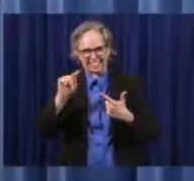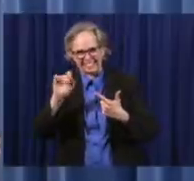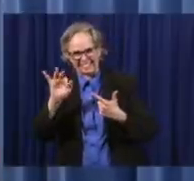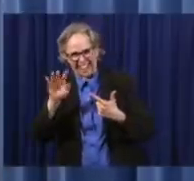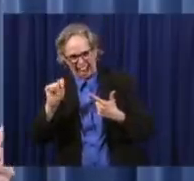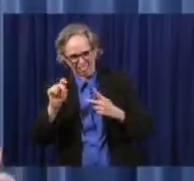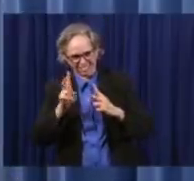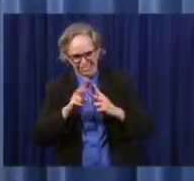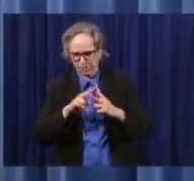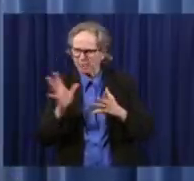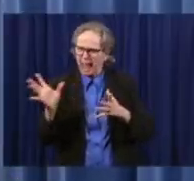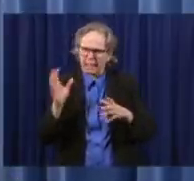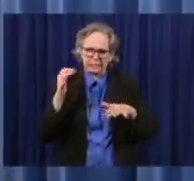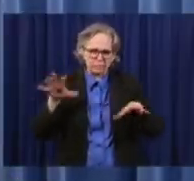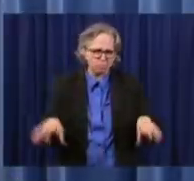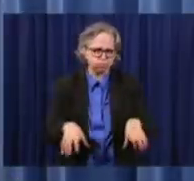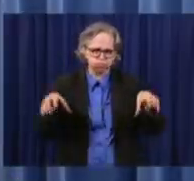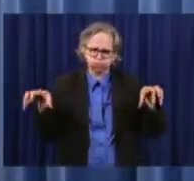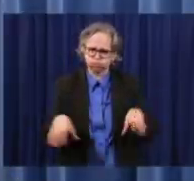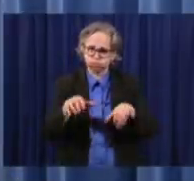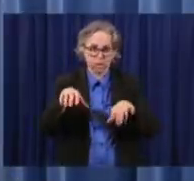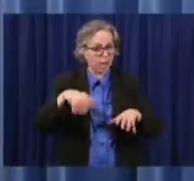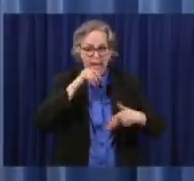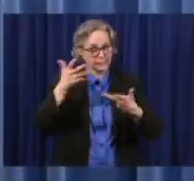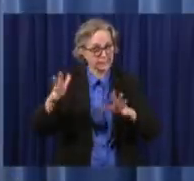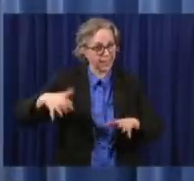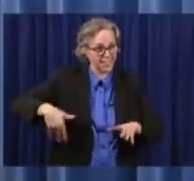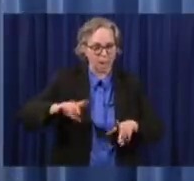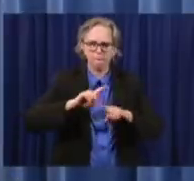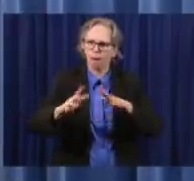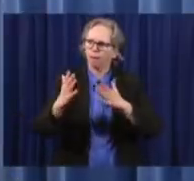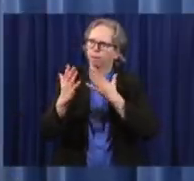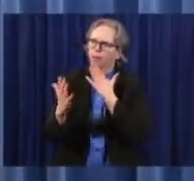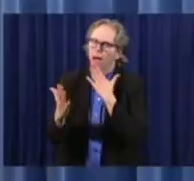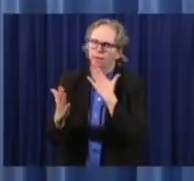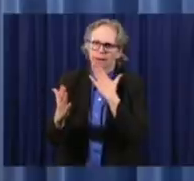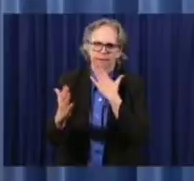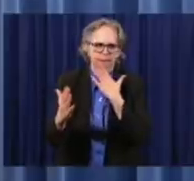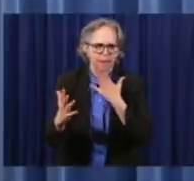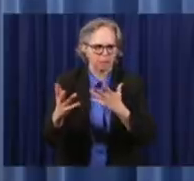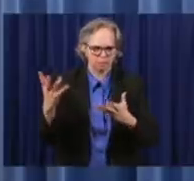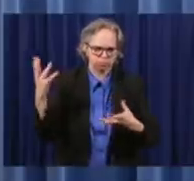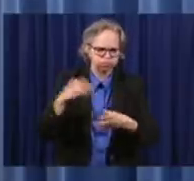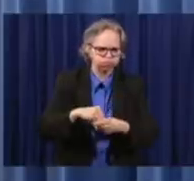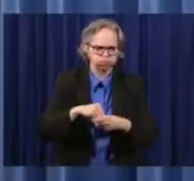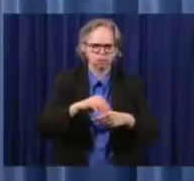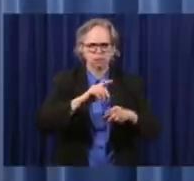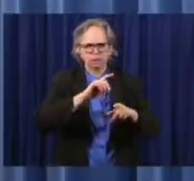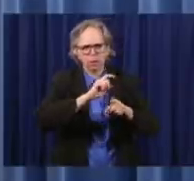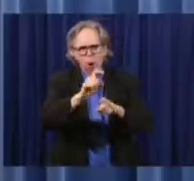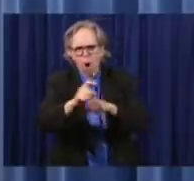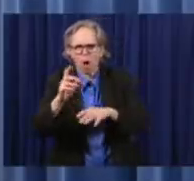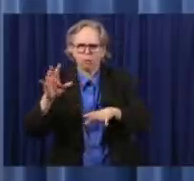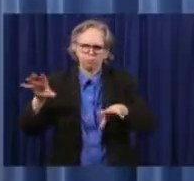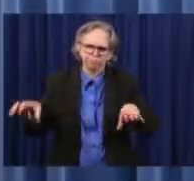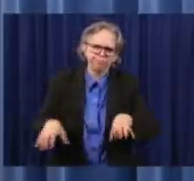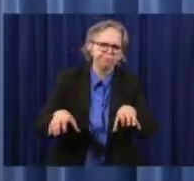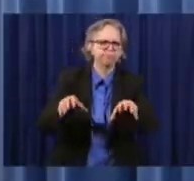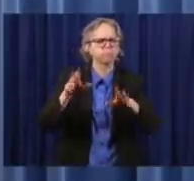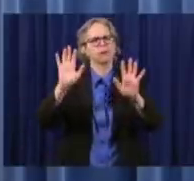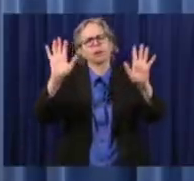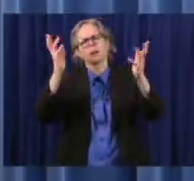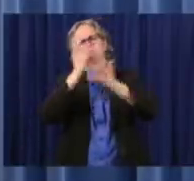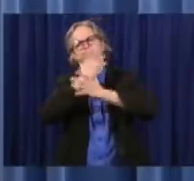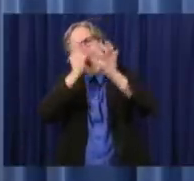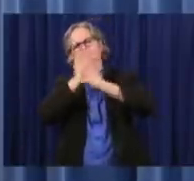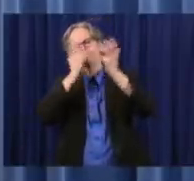It wasn't just a one-off thing. They continue to work on this and be on calls and work. You